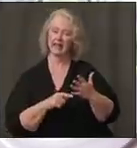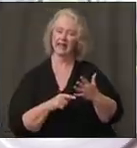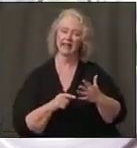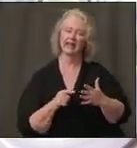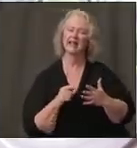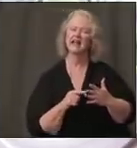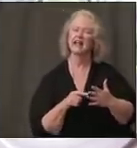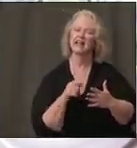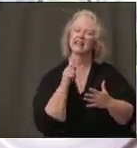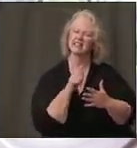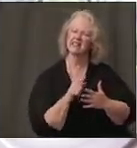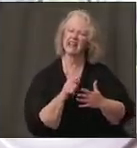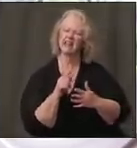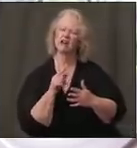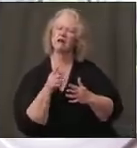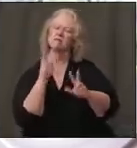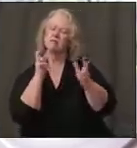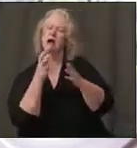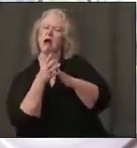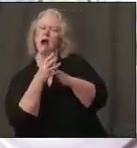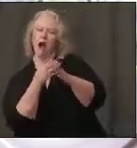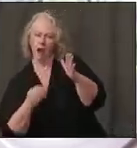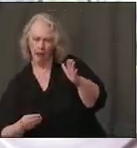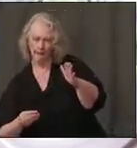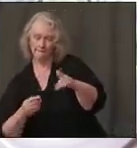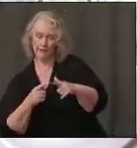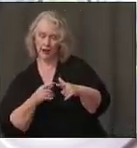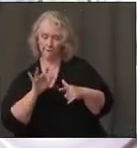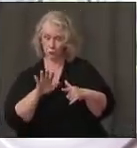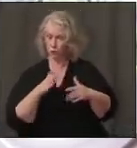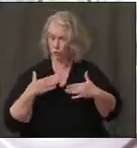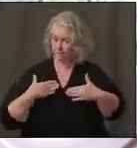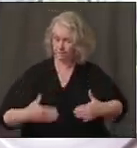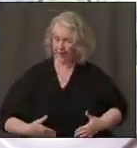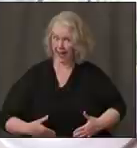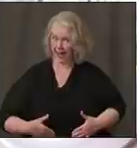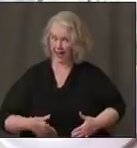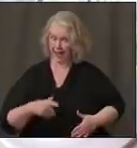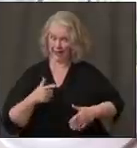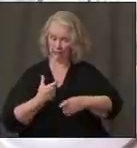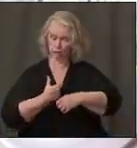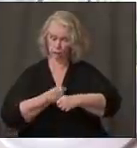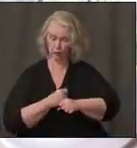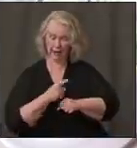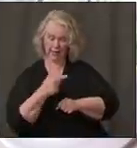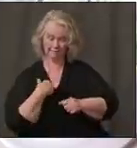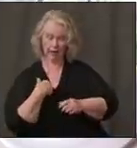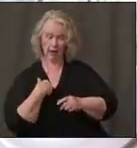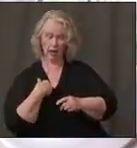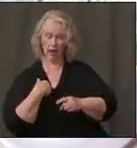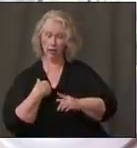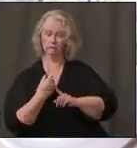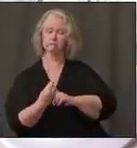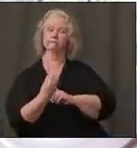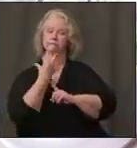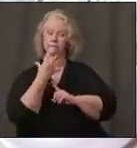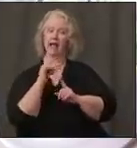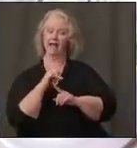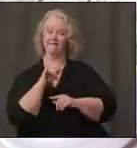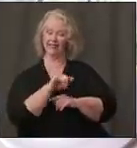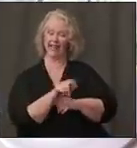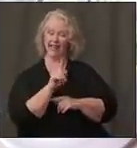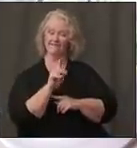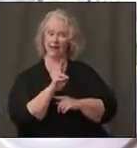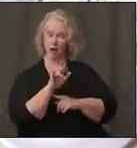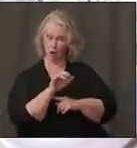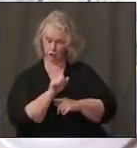basically biotechnology copies of the antibodies that your body would produce if you were exposed to the virus, and they can be infused